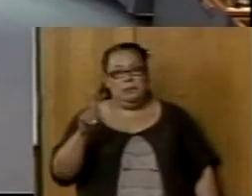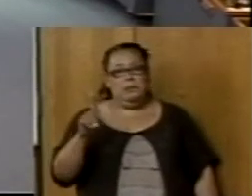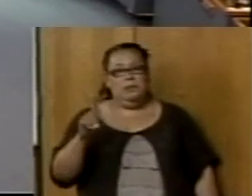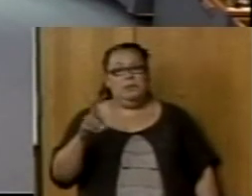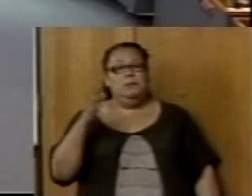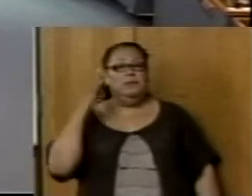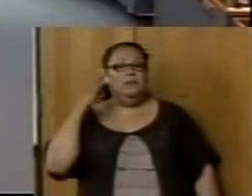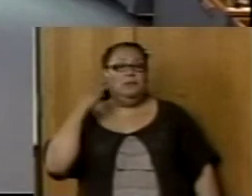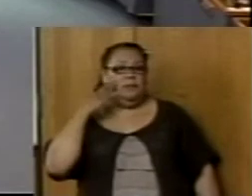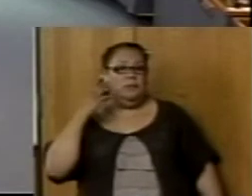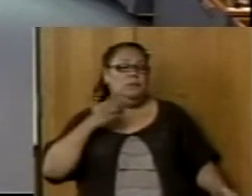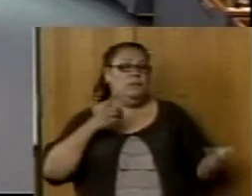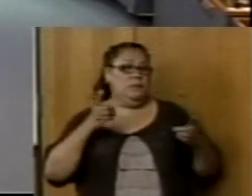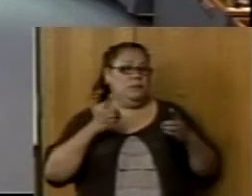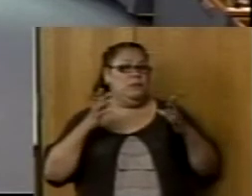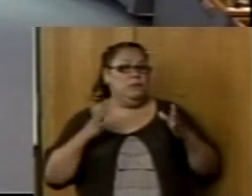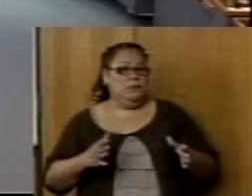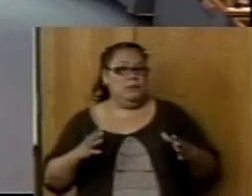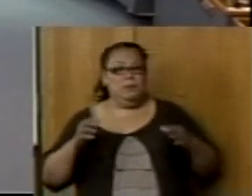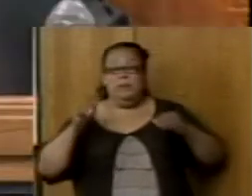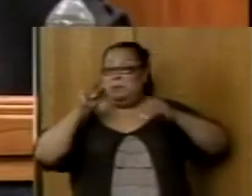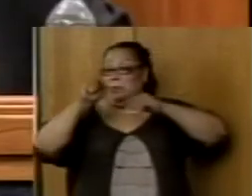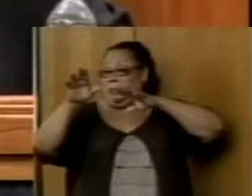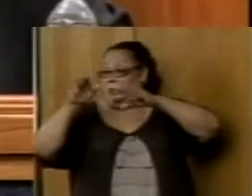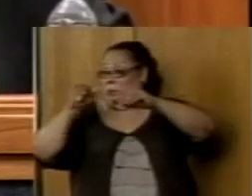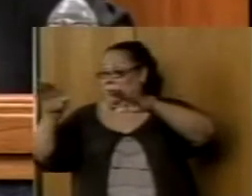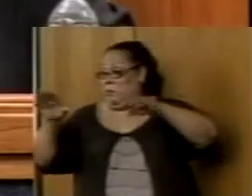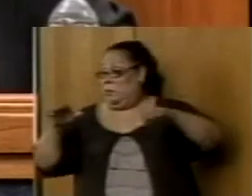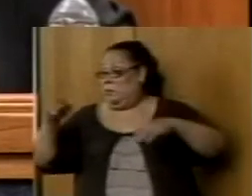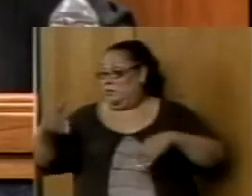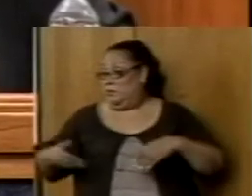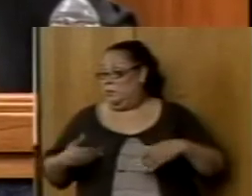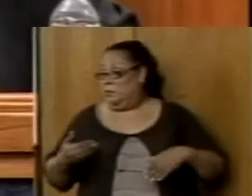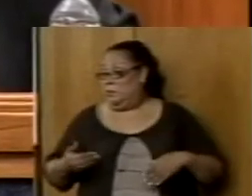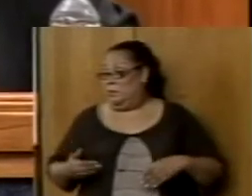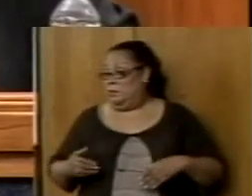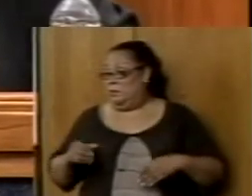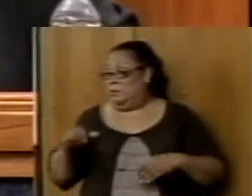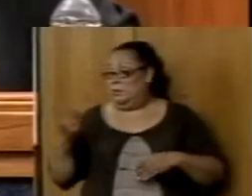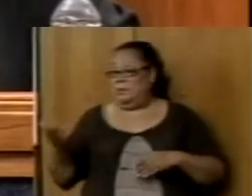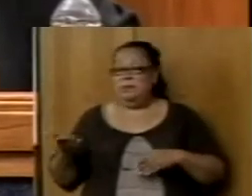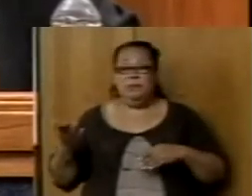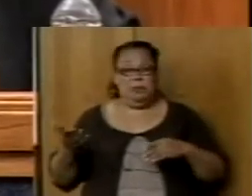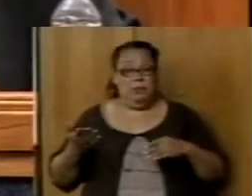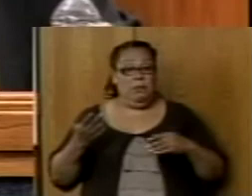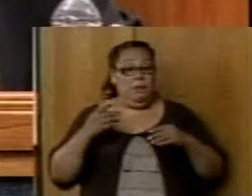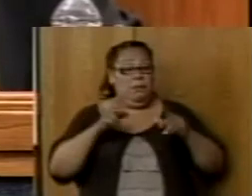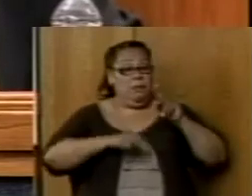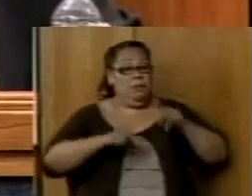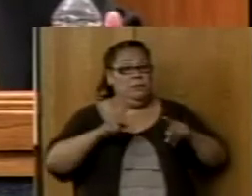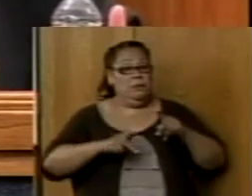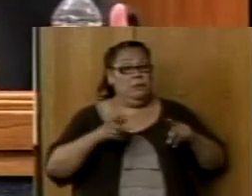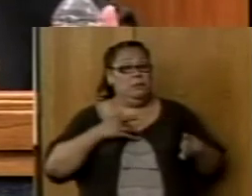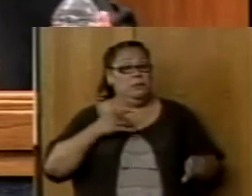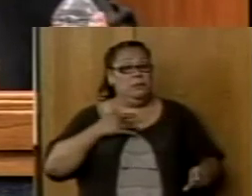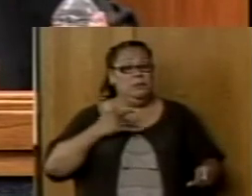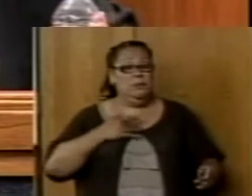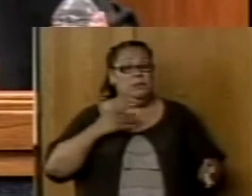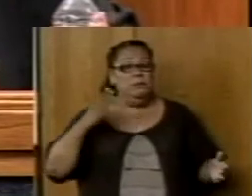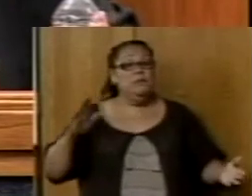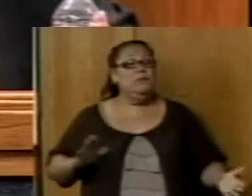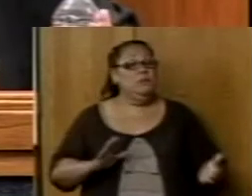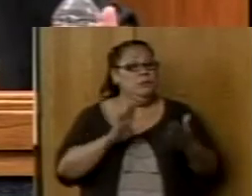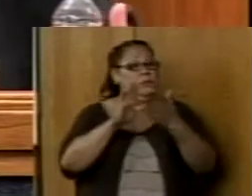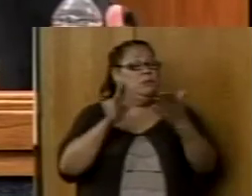know the administrations tell us they send all these invitations. If there's anyone out there in the public that feel that they left out, why don't they come